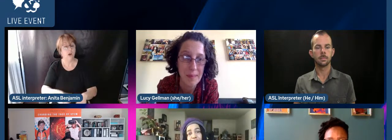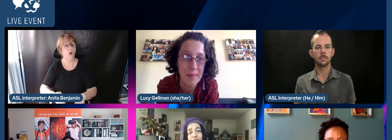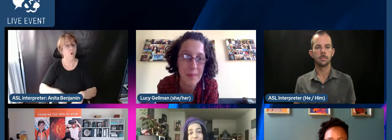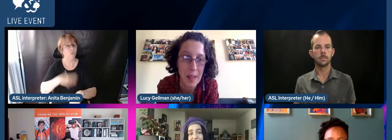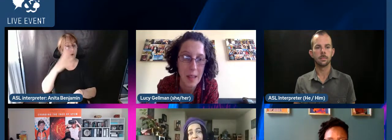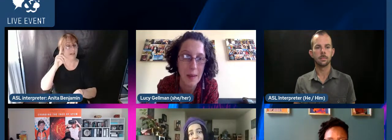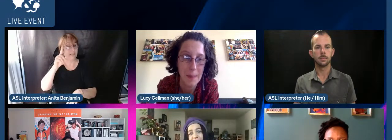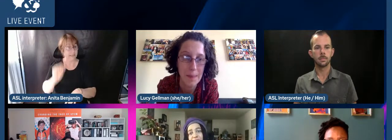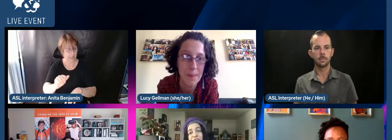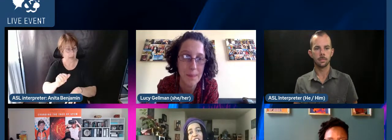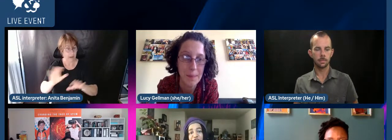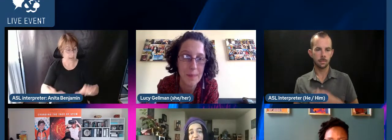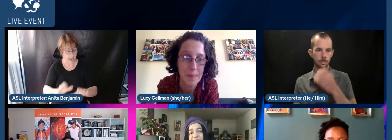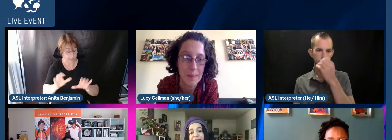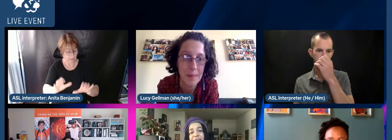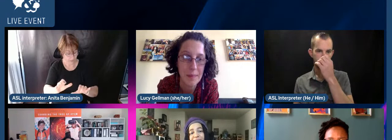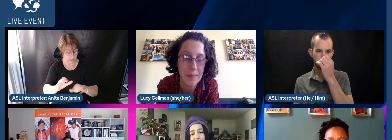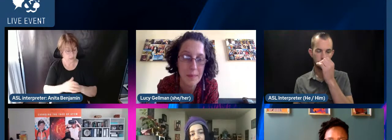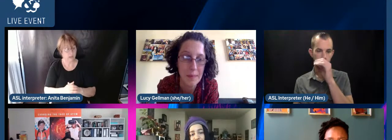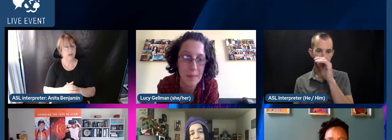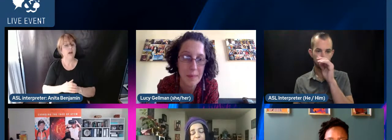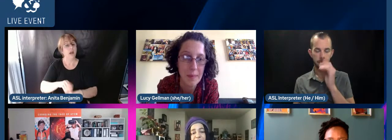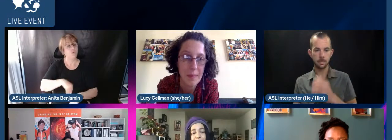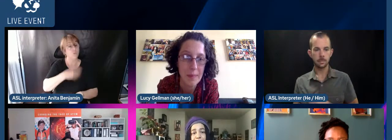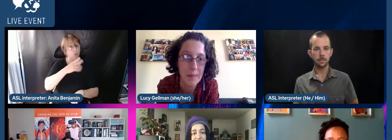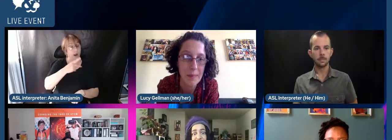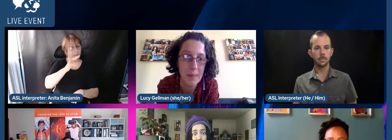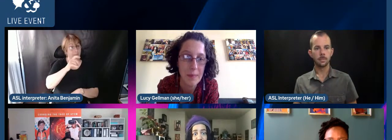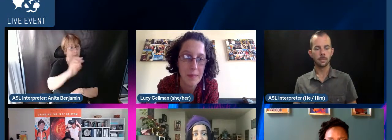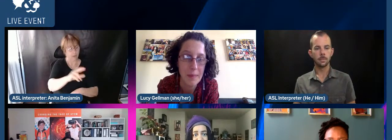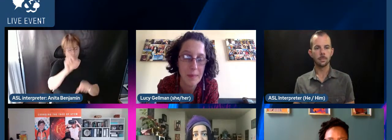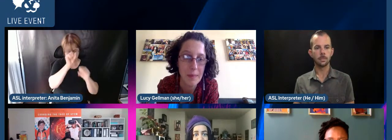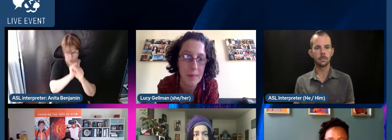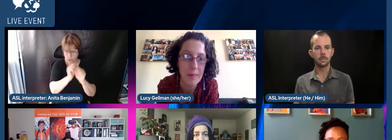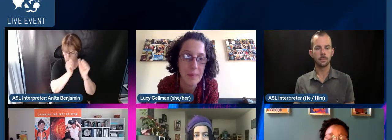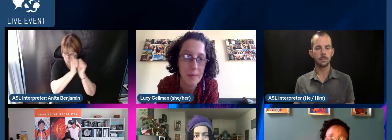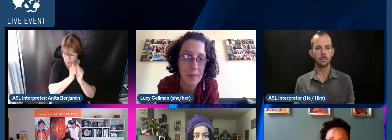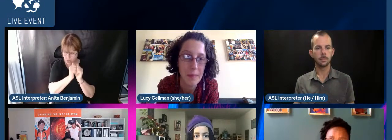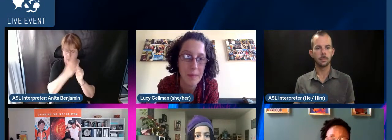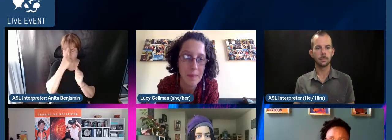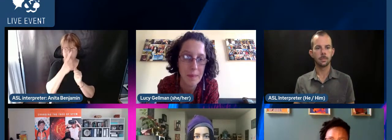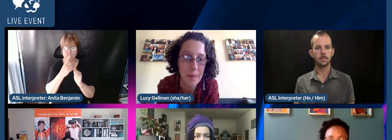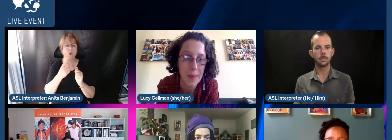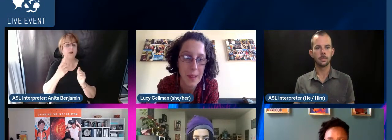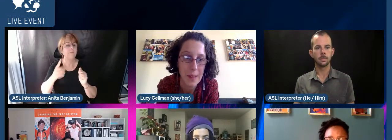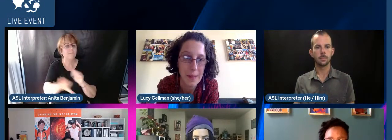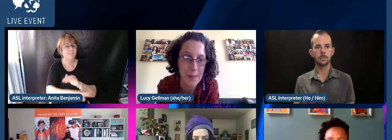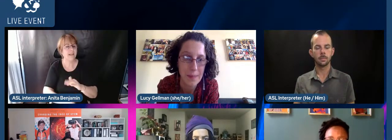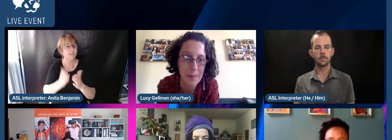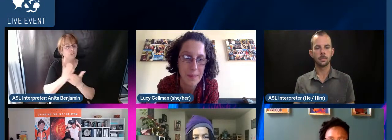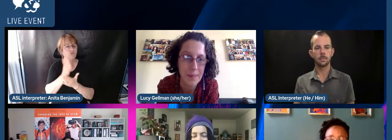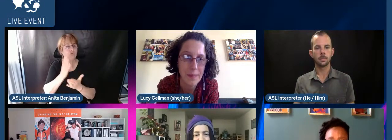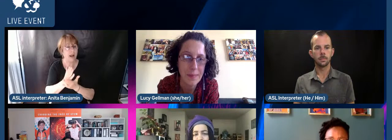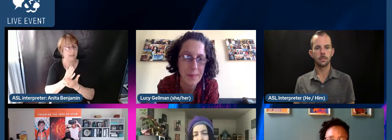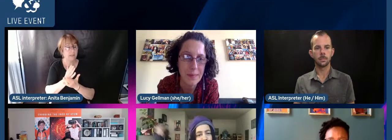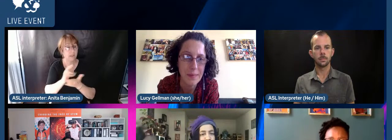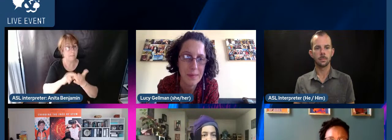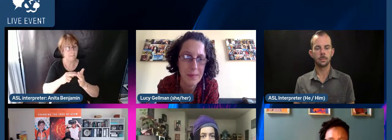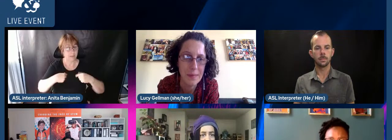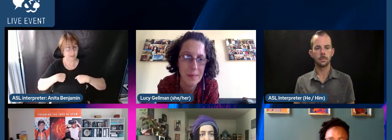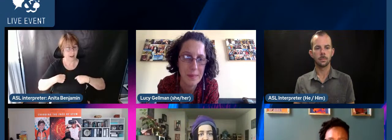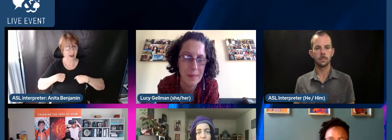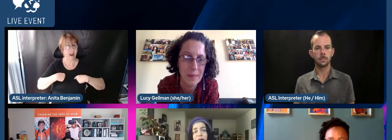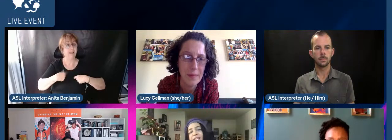Black Panther disabled activists fighting together to get basic rights so that I can get on a bus, so I can go